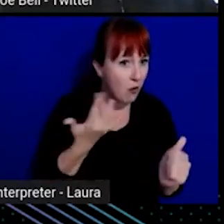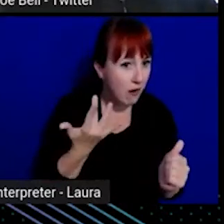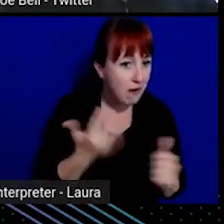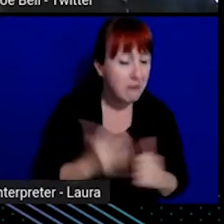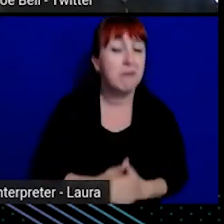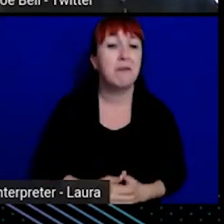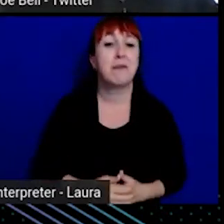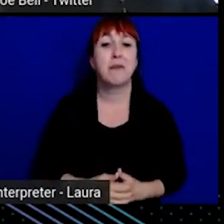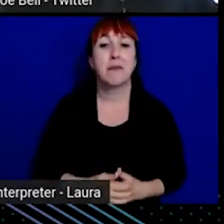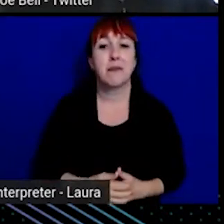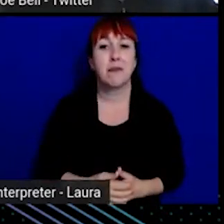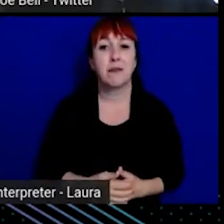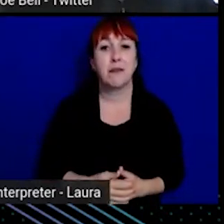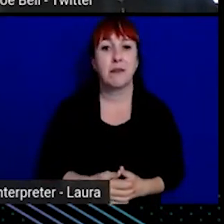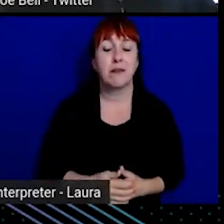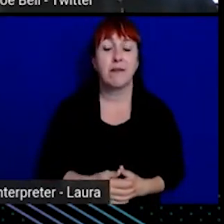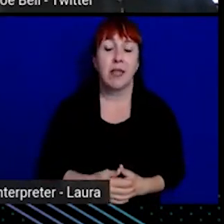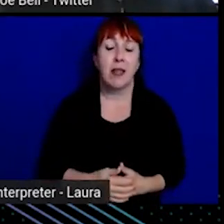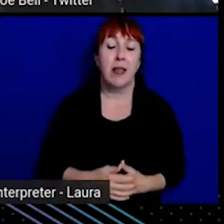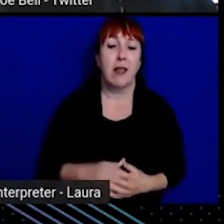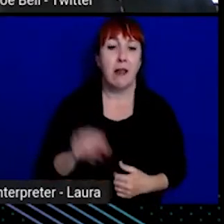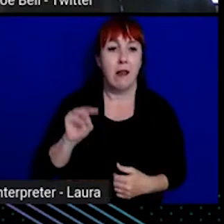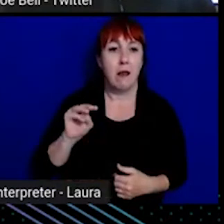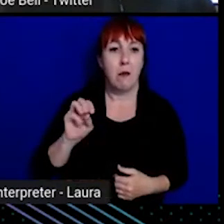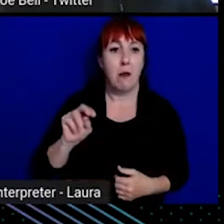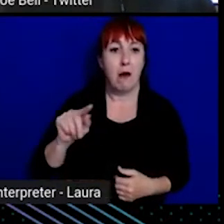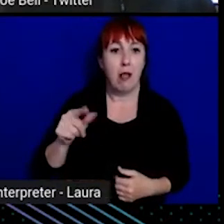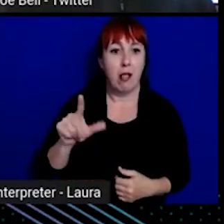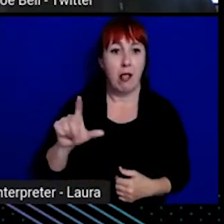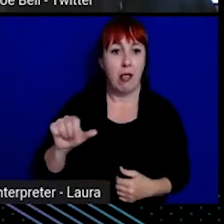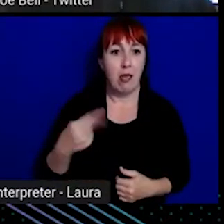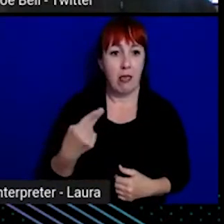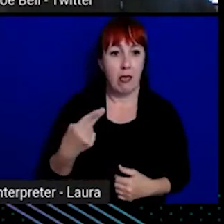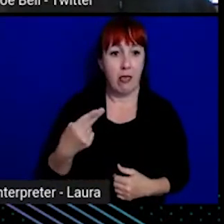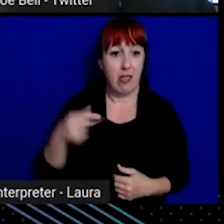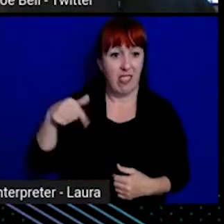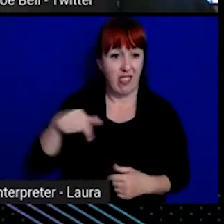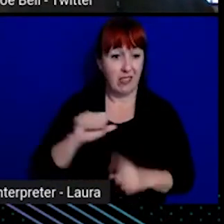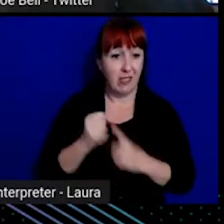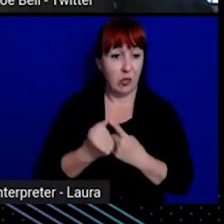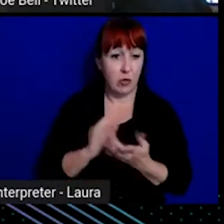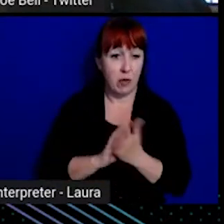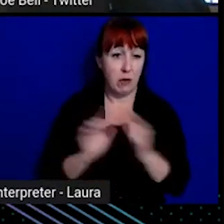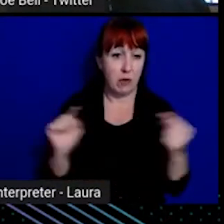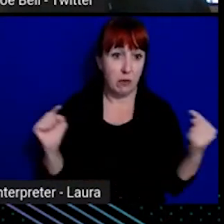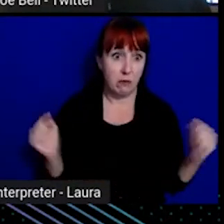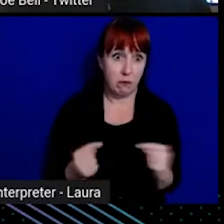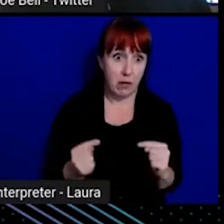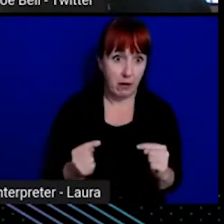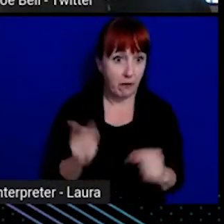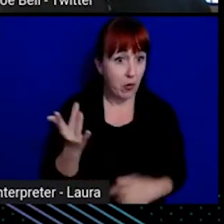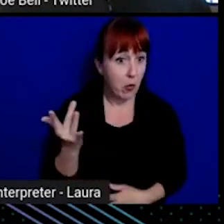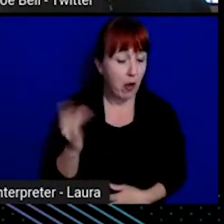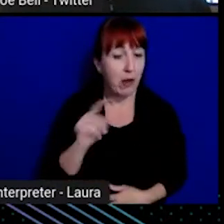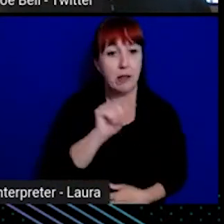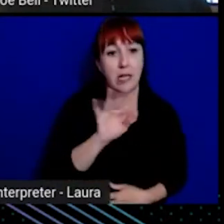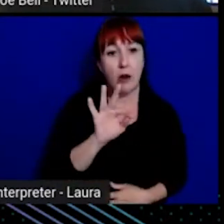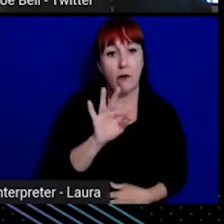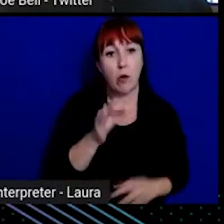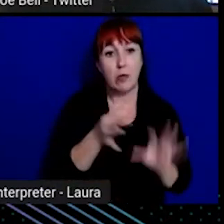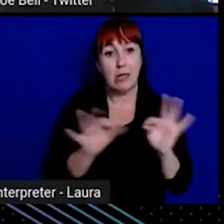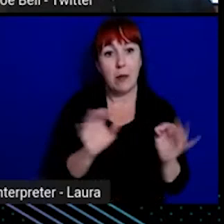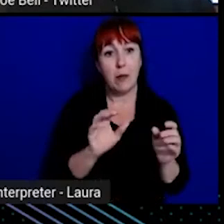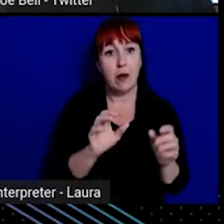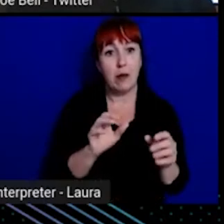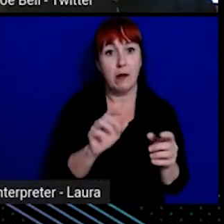is especially painful about a monolith in this situation? Well, first is that Terraform statement manipulation via imports